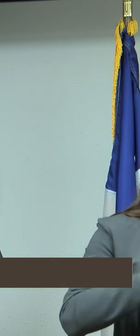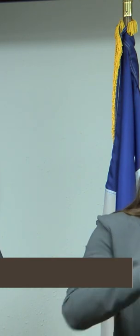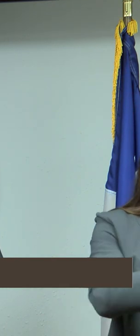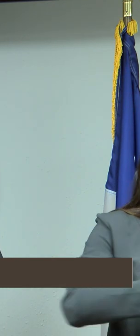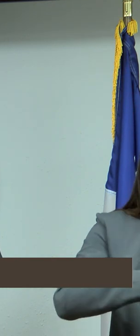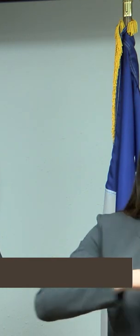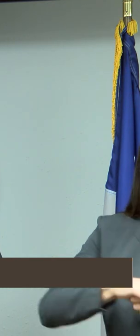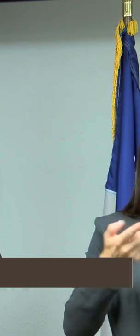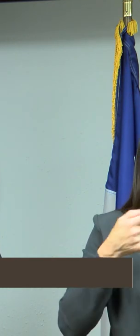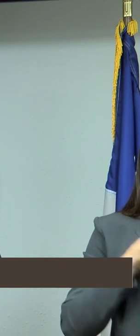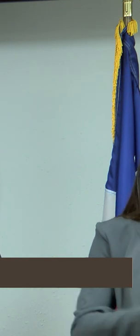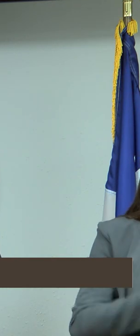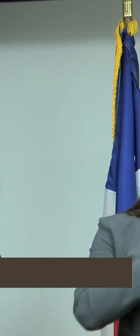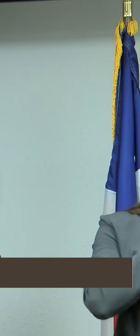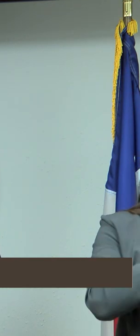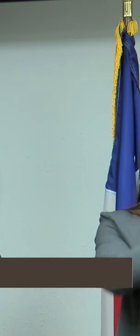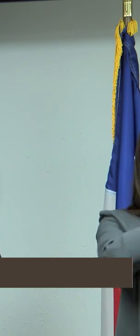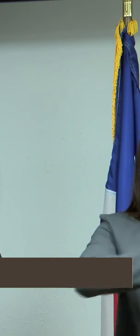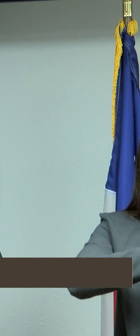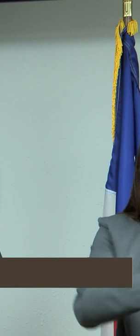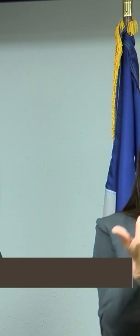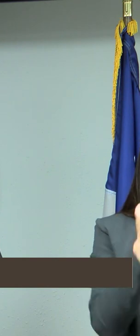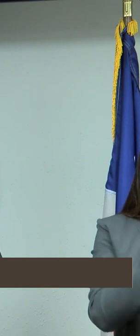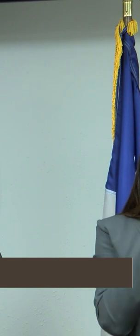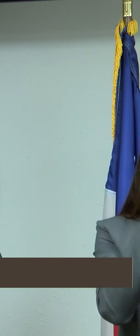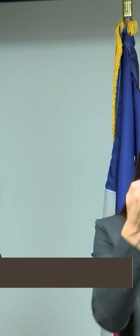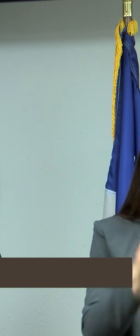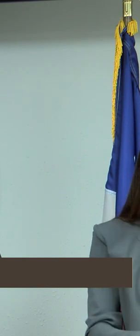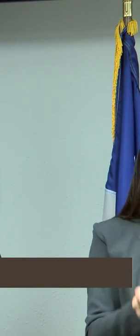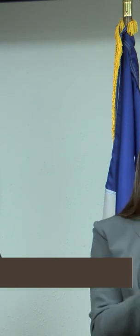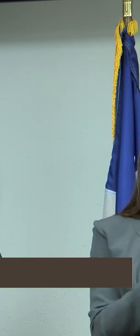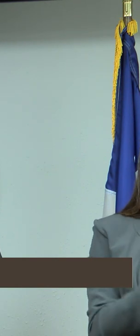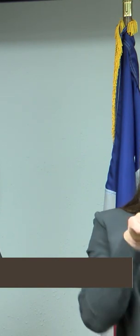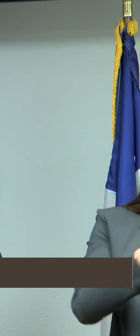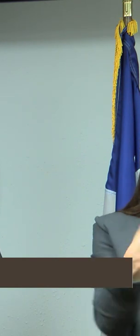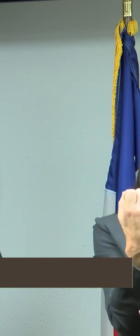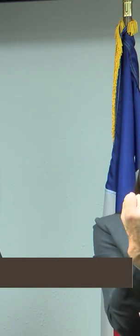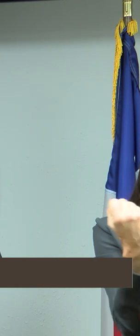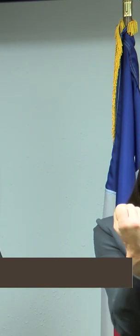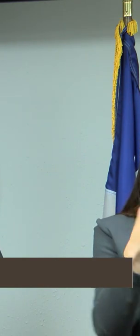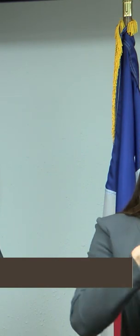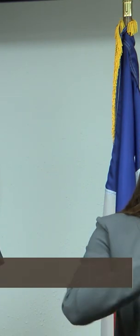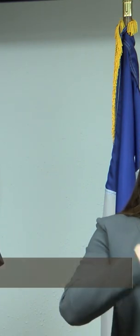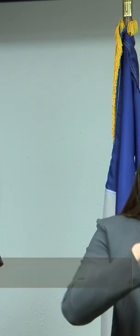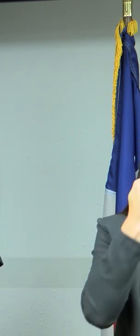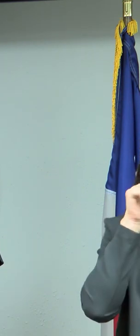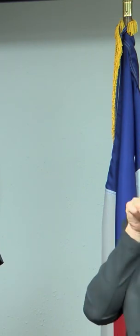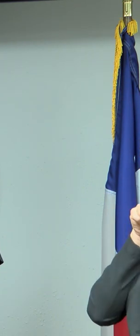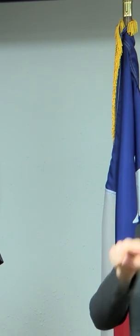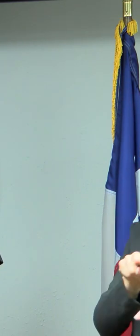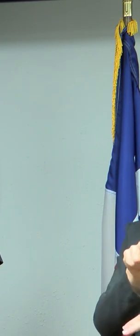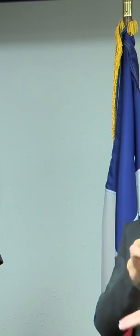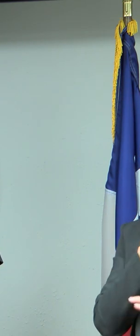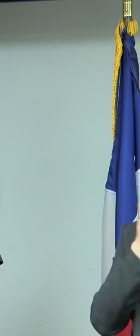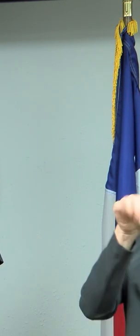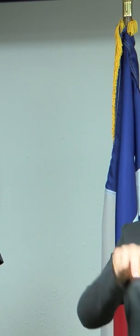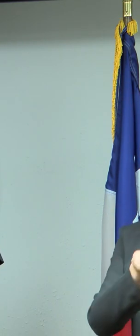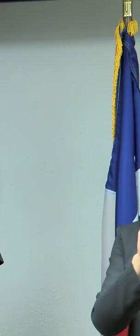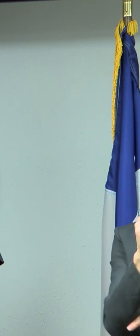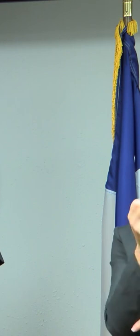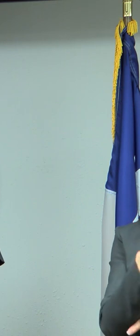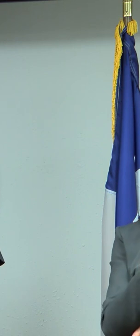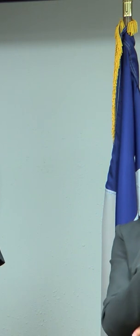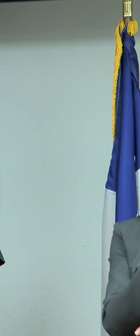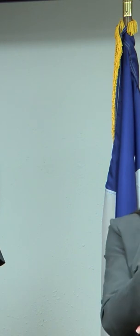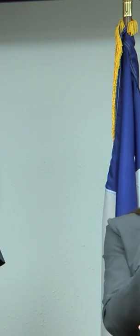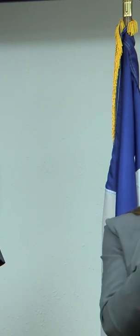the weather events tonight and into the weekend, we're going to be watching the river and turn it into a river watch event to make sure that